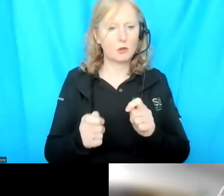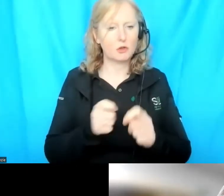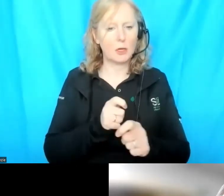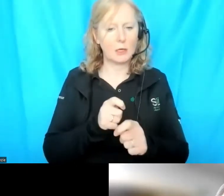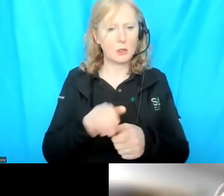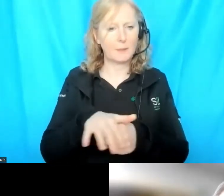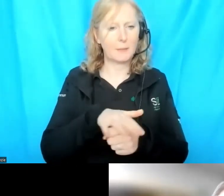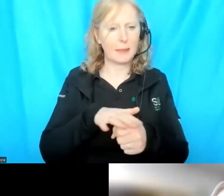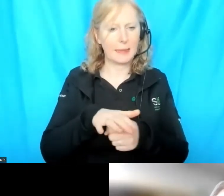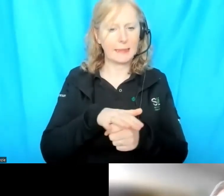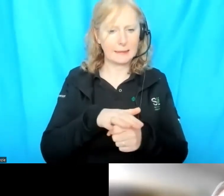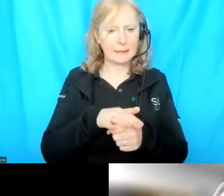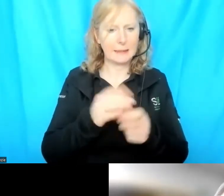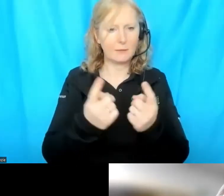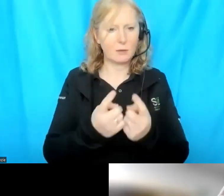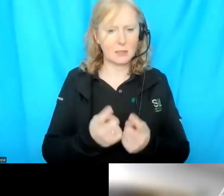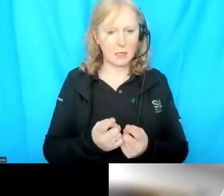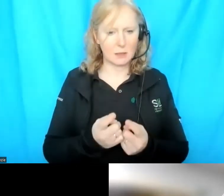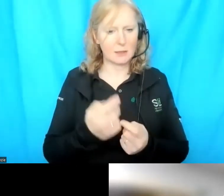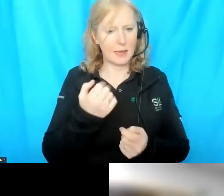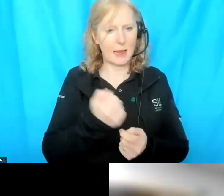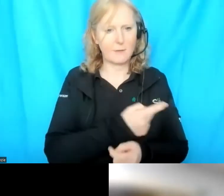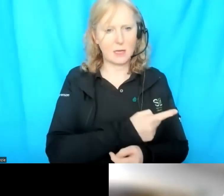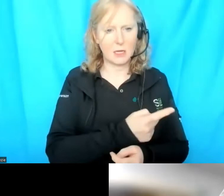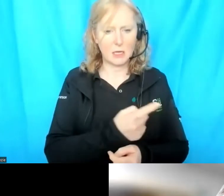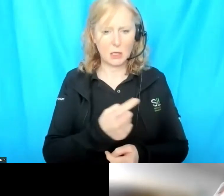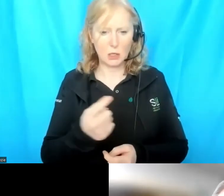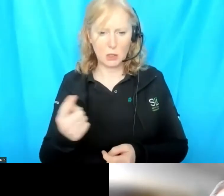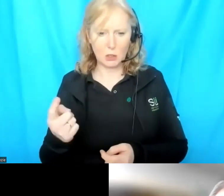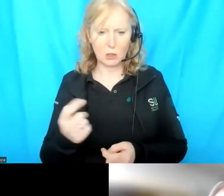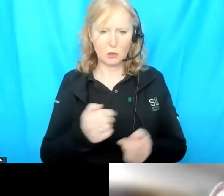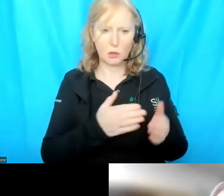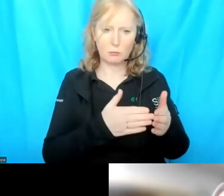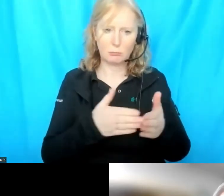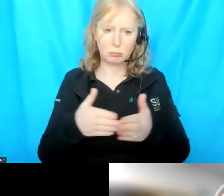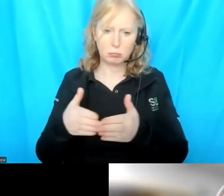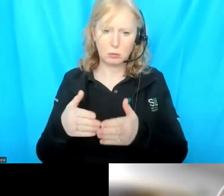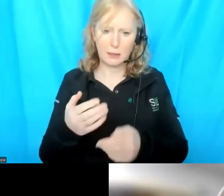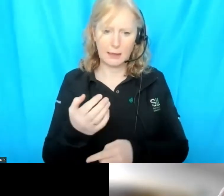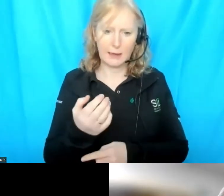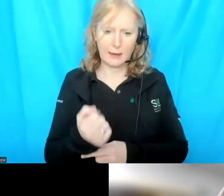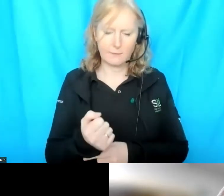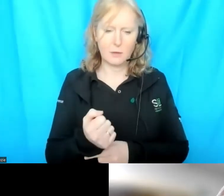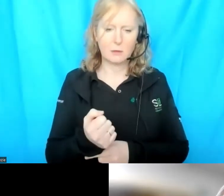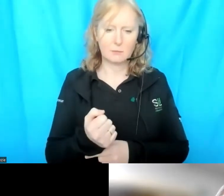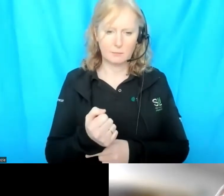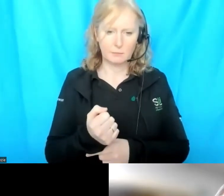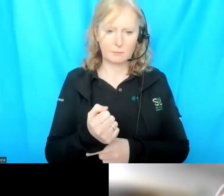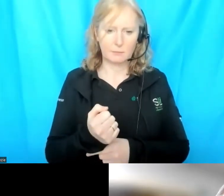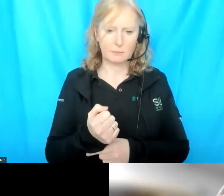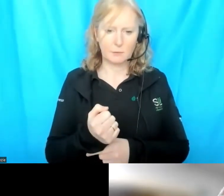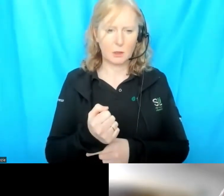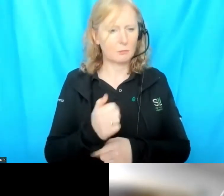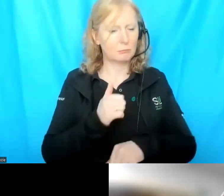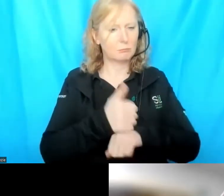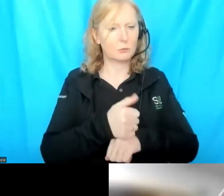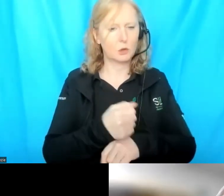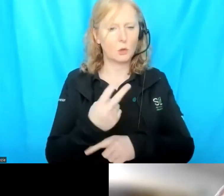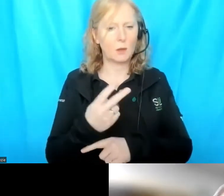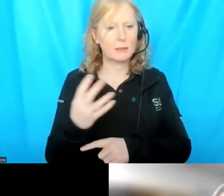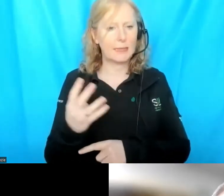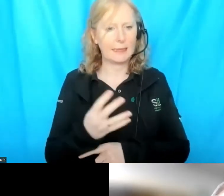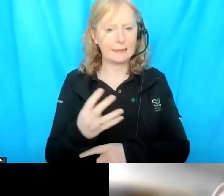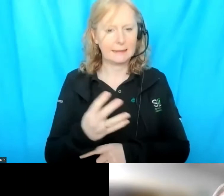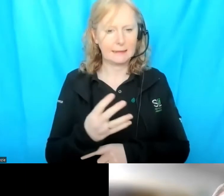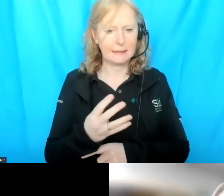which we've got on all our vessels. That's the Rossi, the Hamerville, and the Yatland. So they were installed in 2019. Haven't been